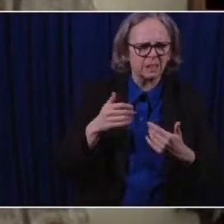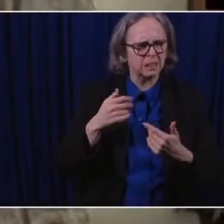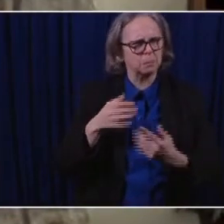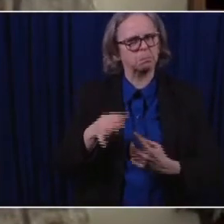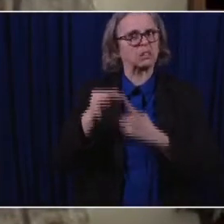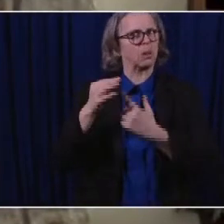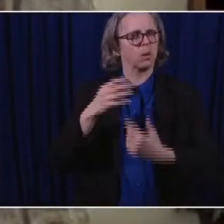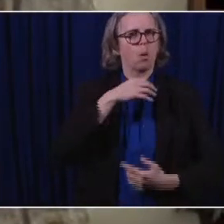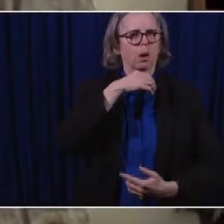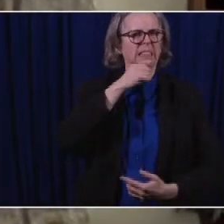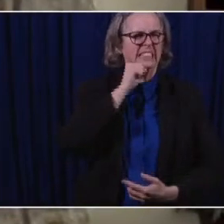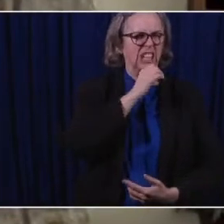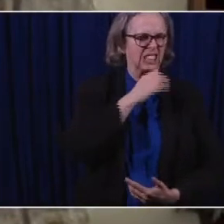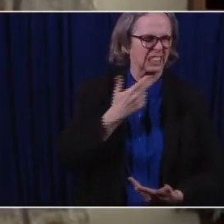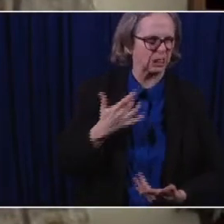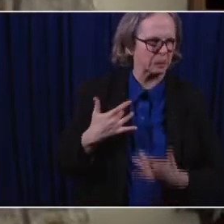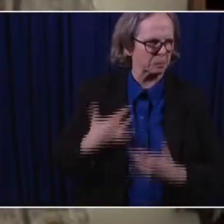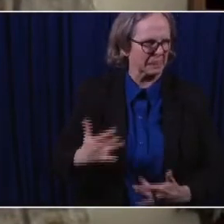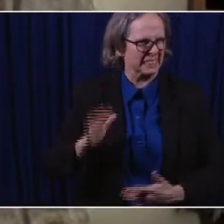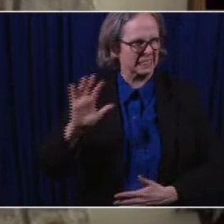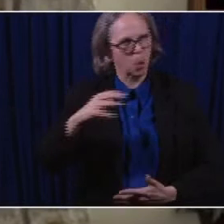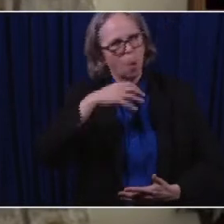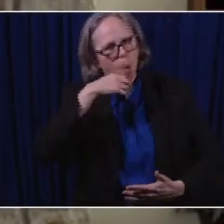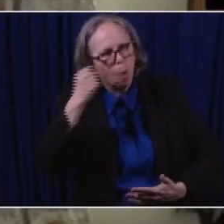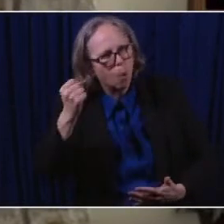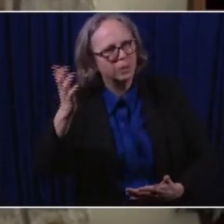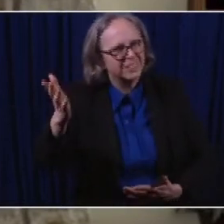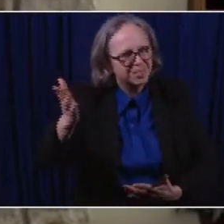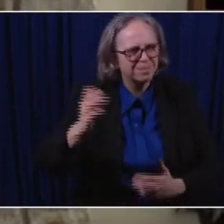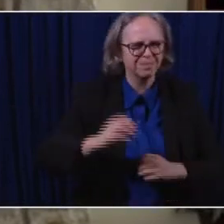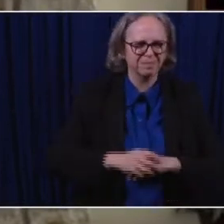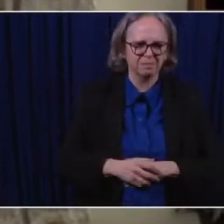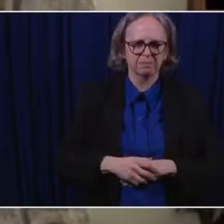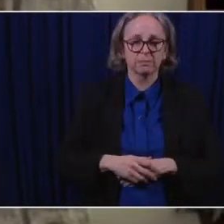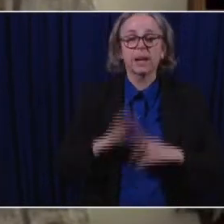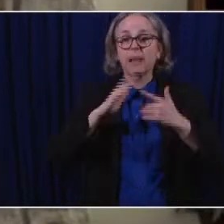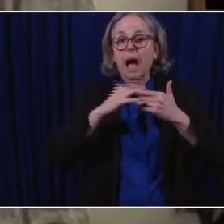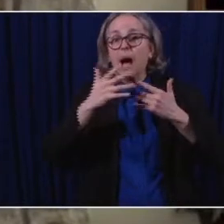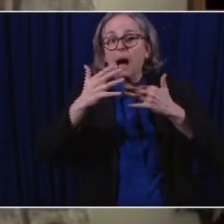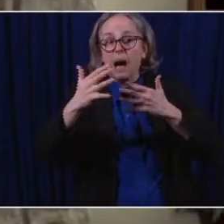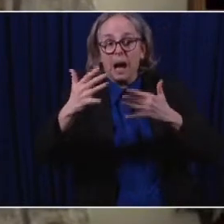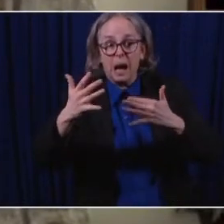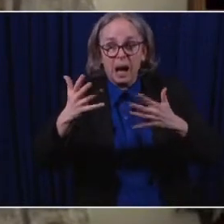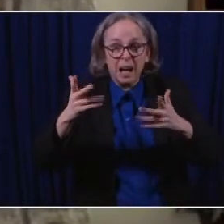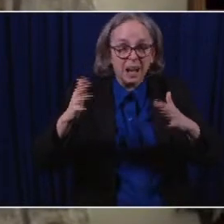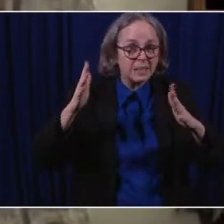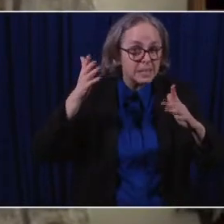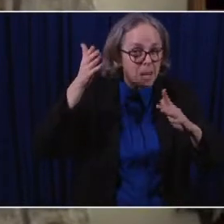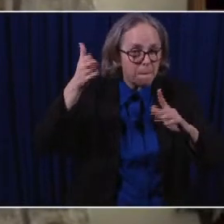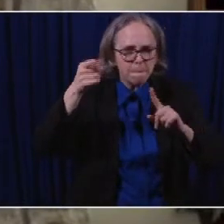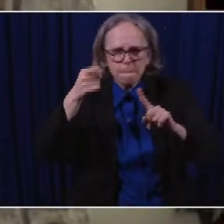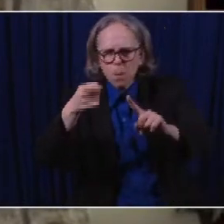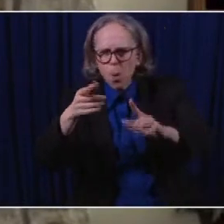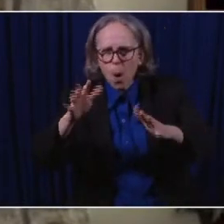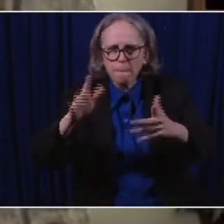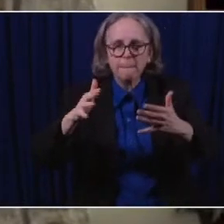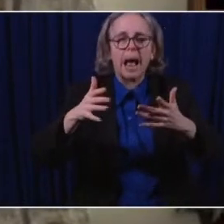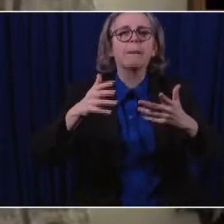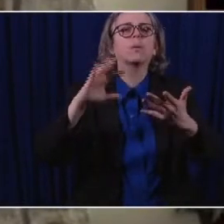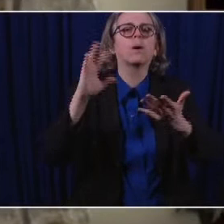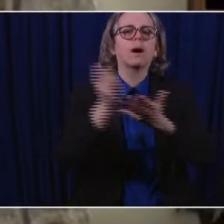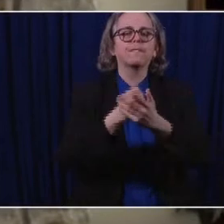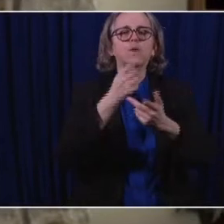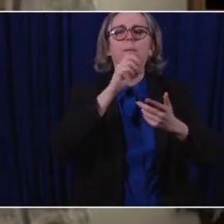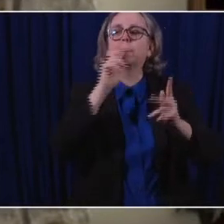and the most vulnerable. At some point in the future, we'll be able to go below 65. But for me to